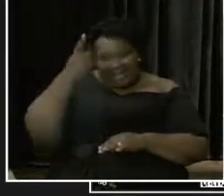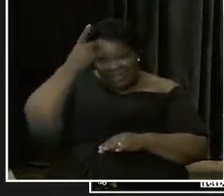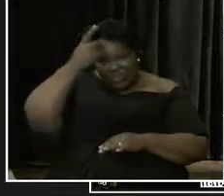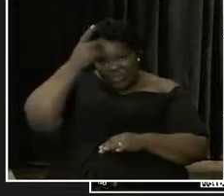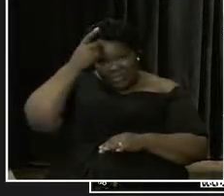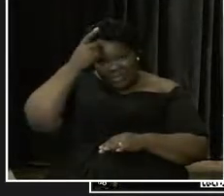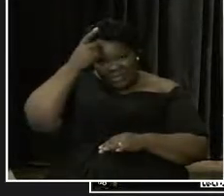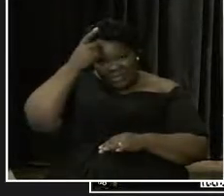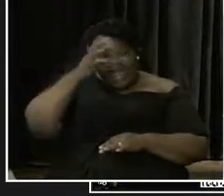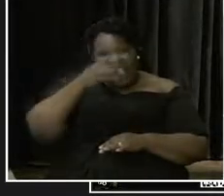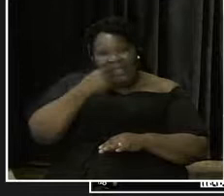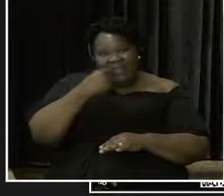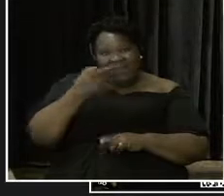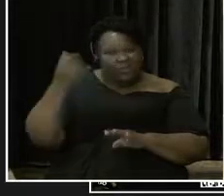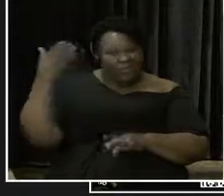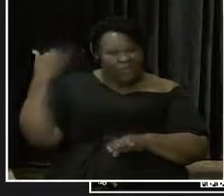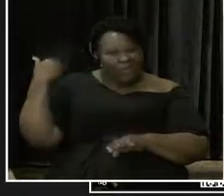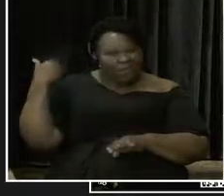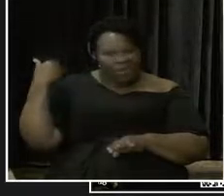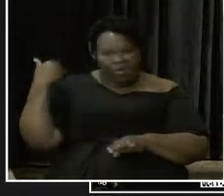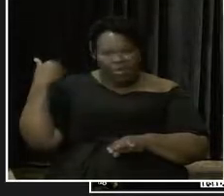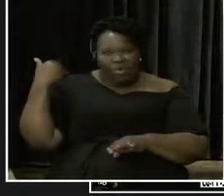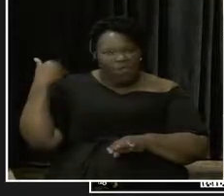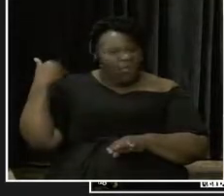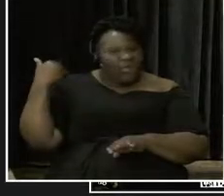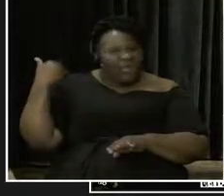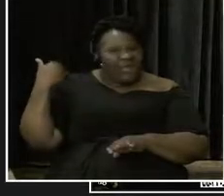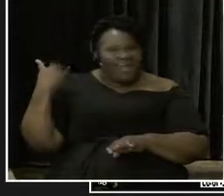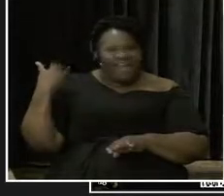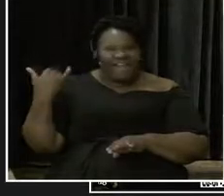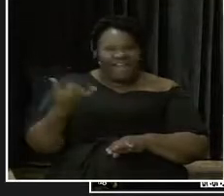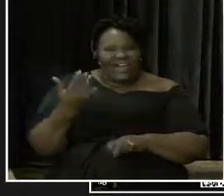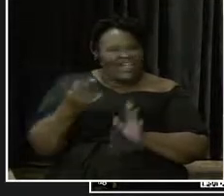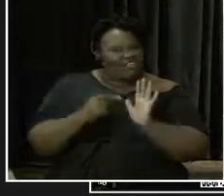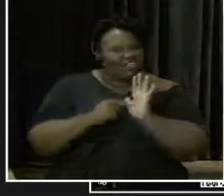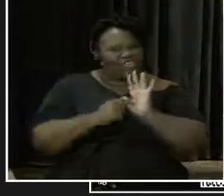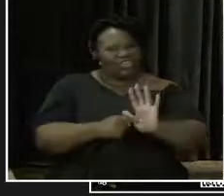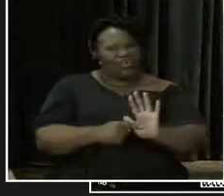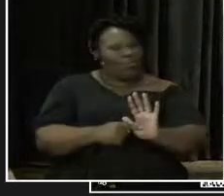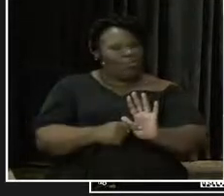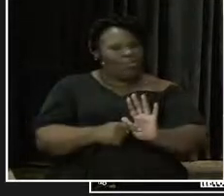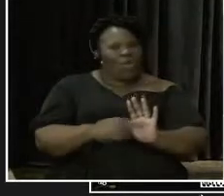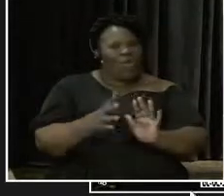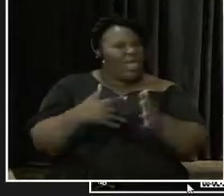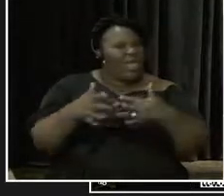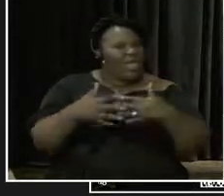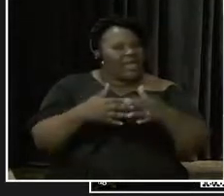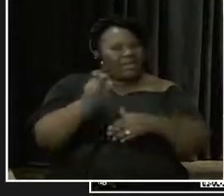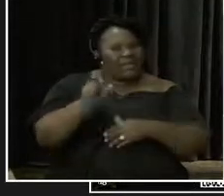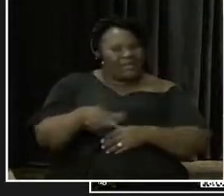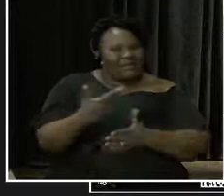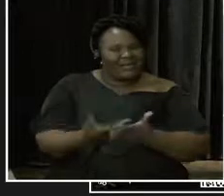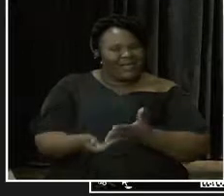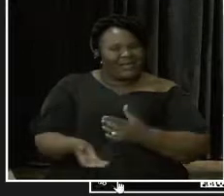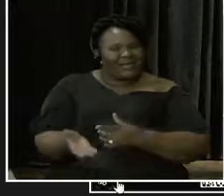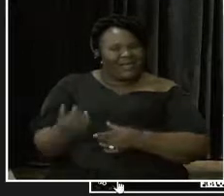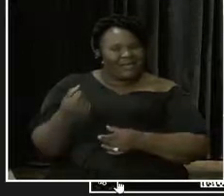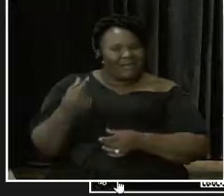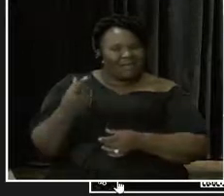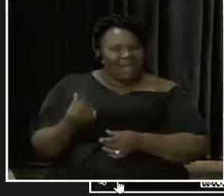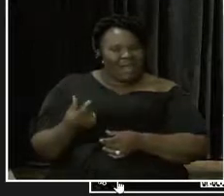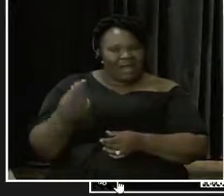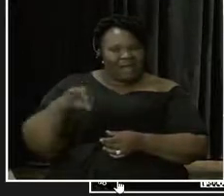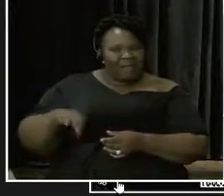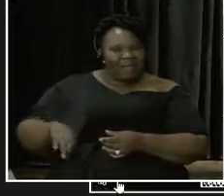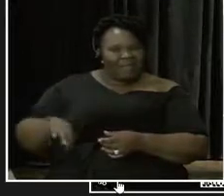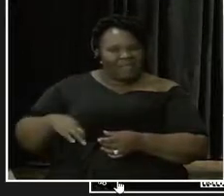said this before, that it is like an Oprah Winfrey show. Everybody's getting one. We cannot support such a questionable, irregular financial